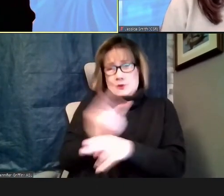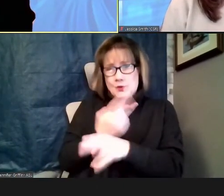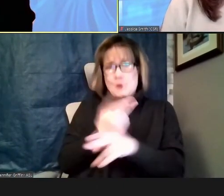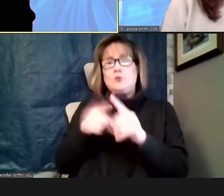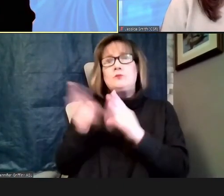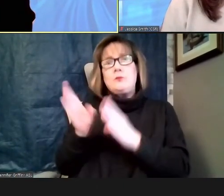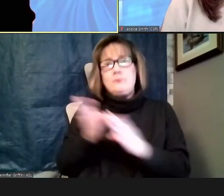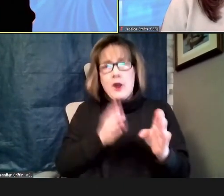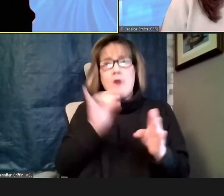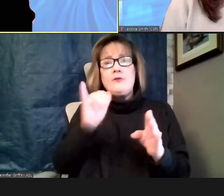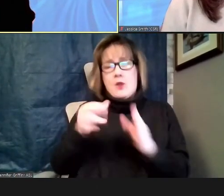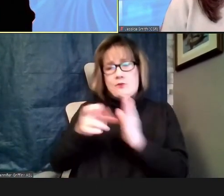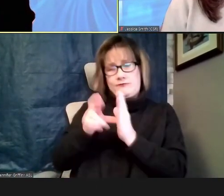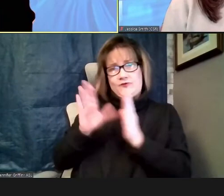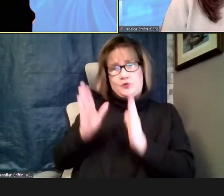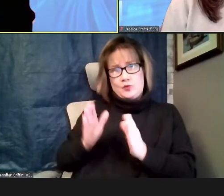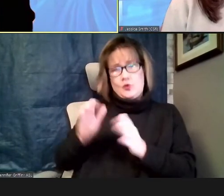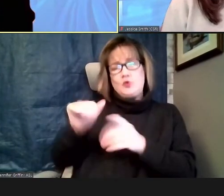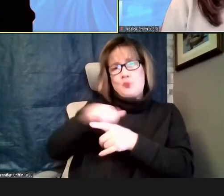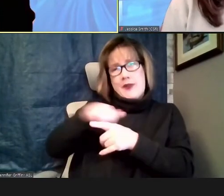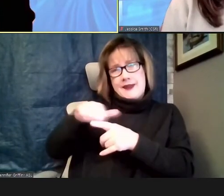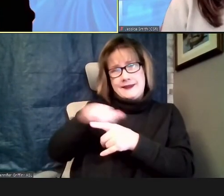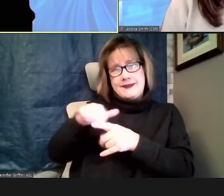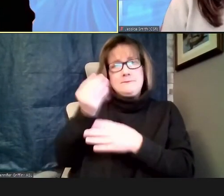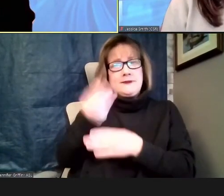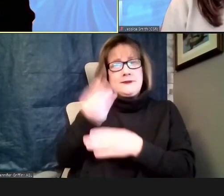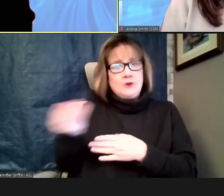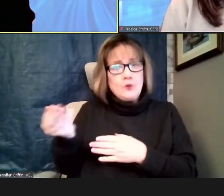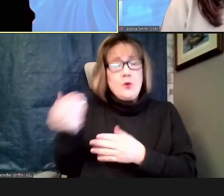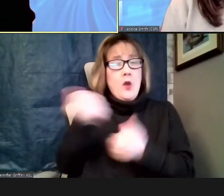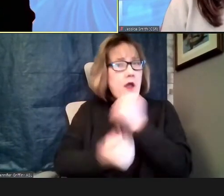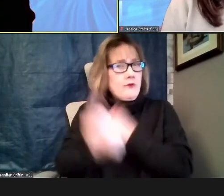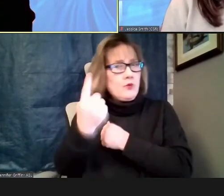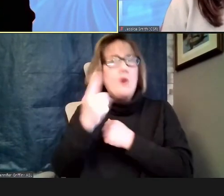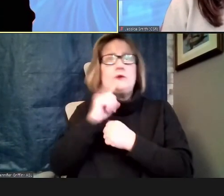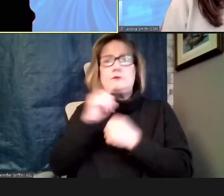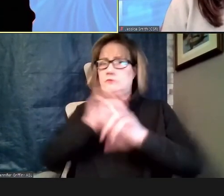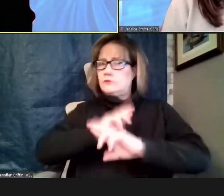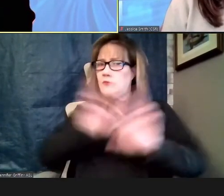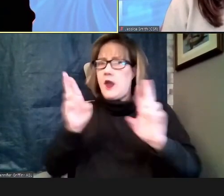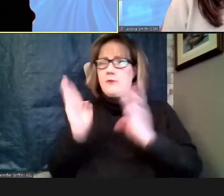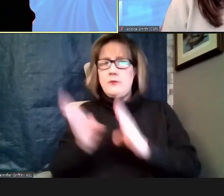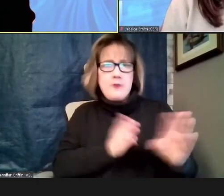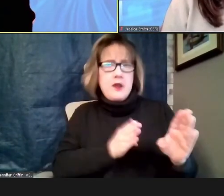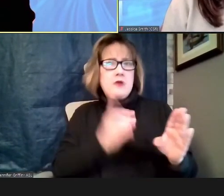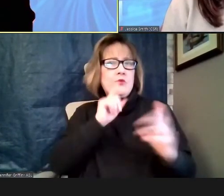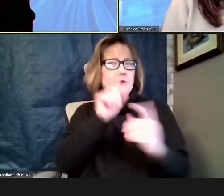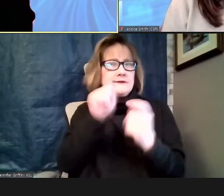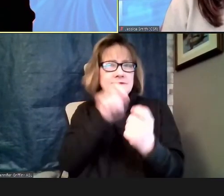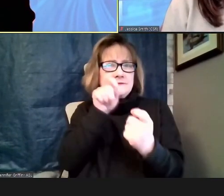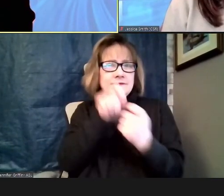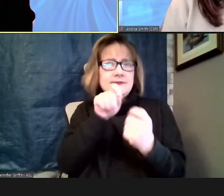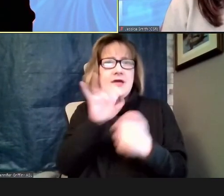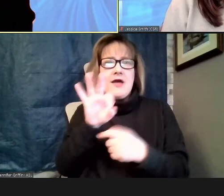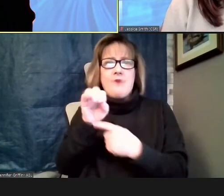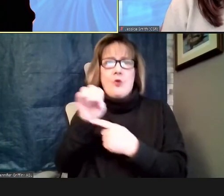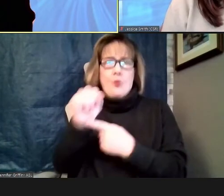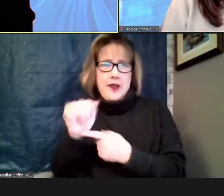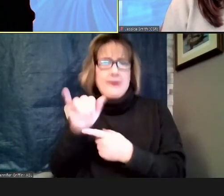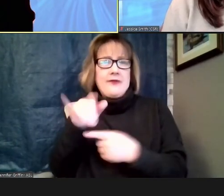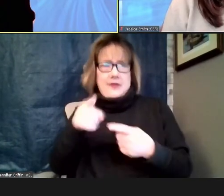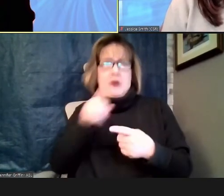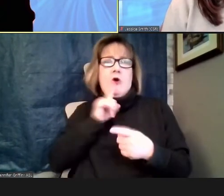reviewer training materials so that everyone is prepared for the specific FOA that they're